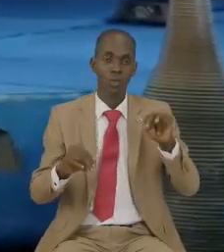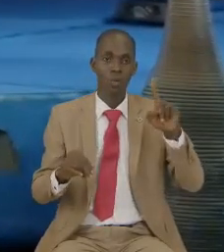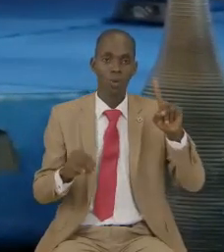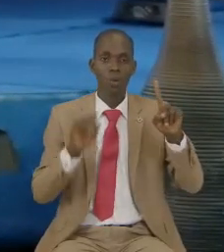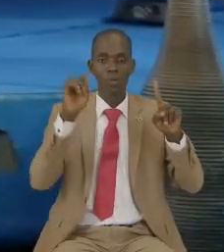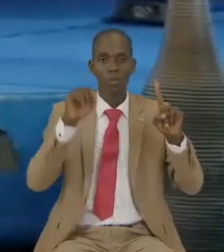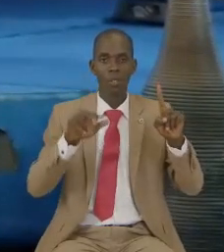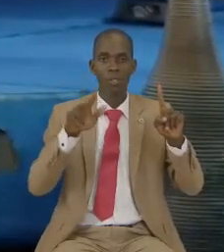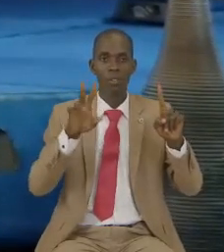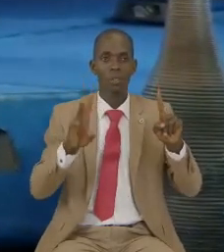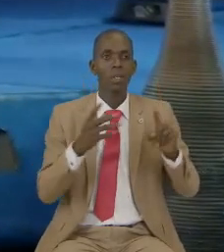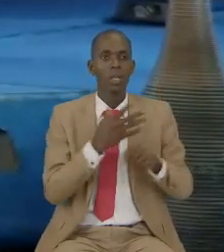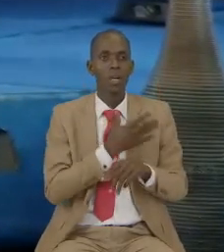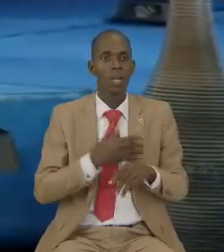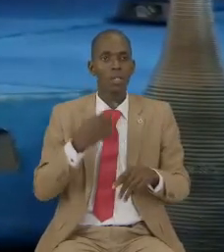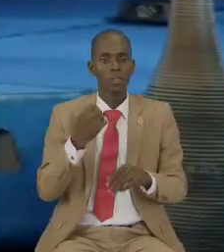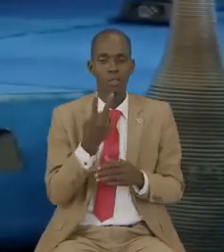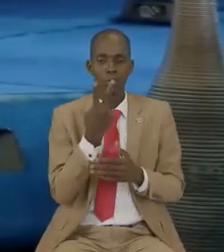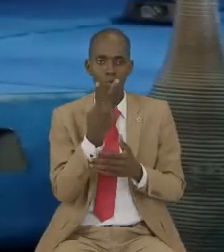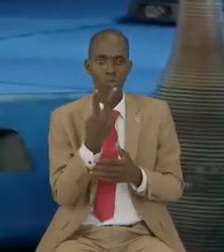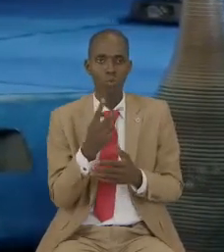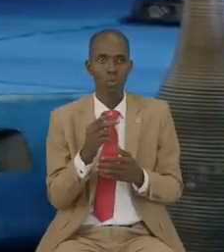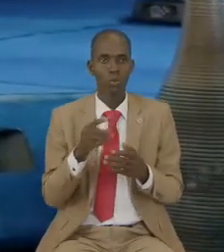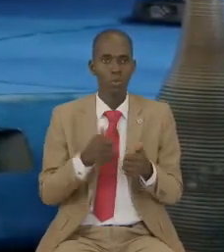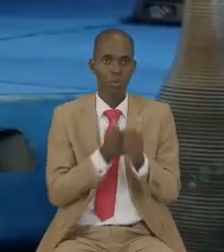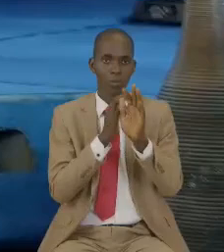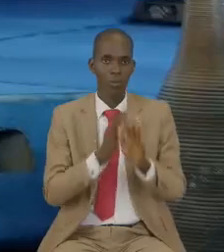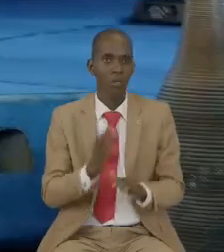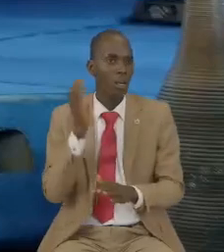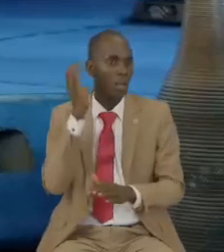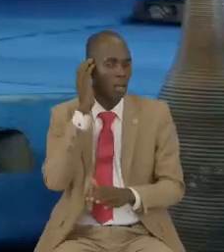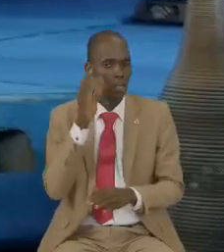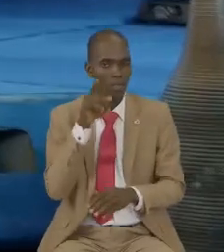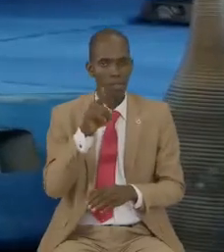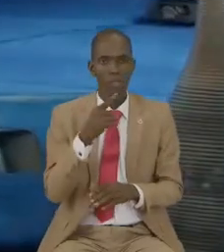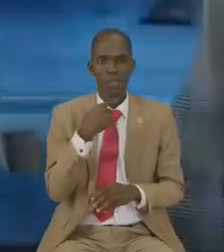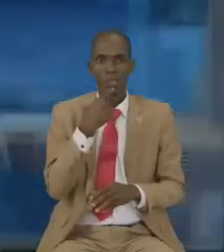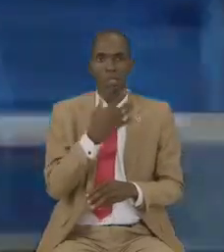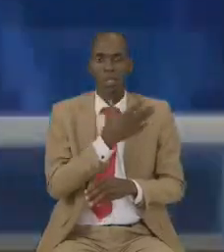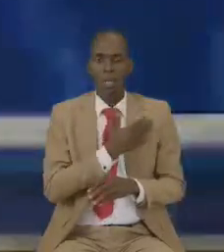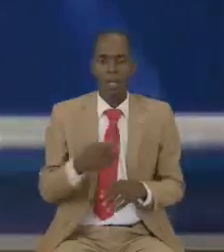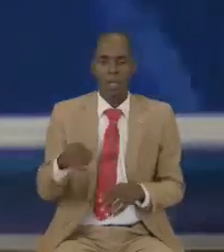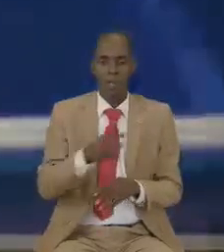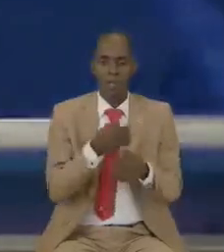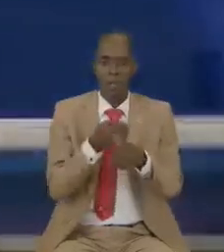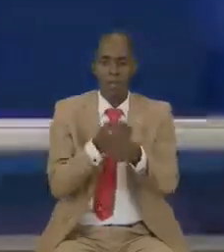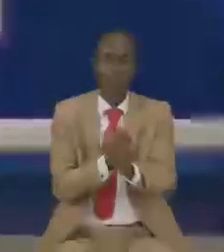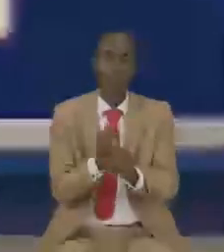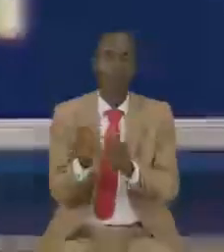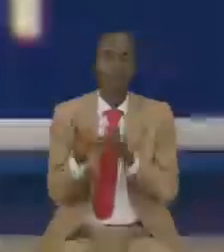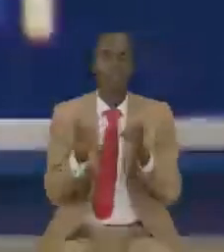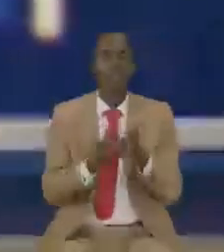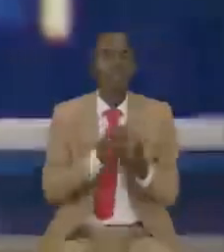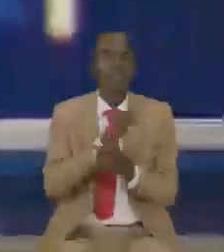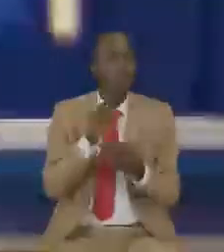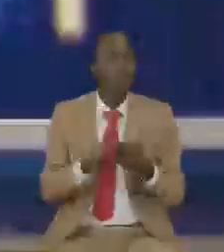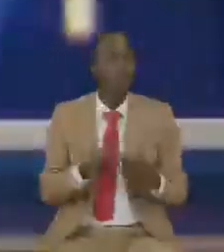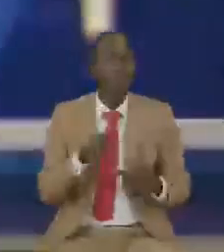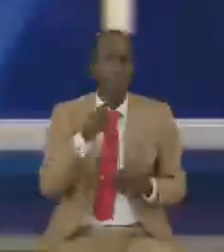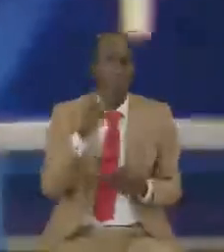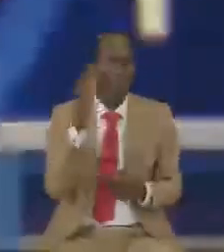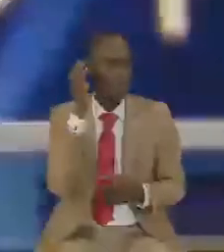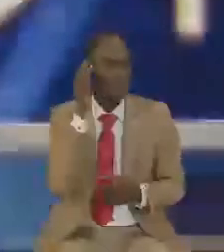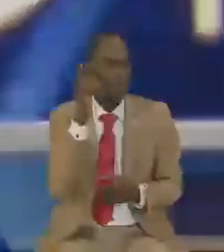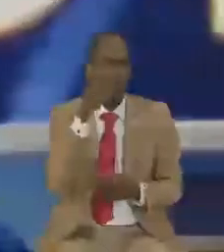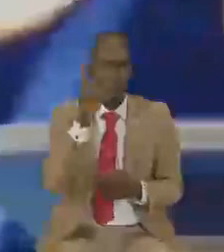the two disciples heard him speak, and they followed Jesus. When you hear, you must